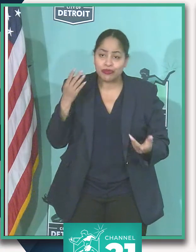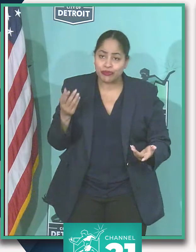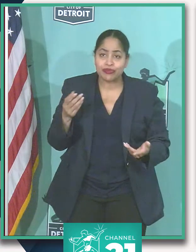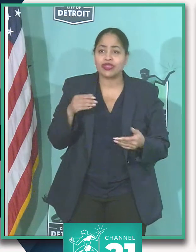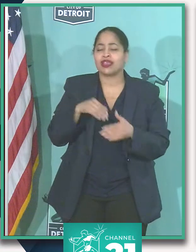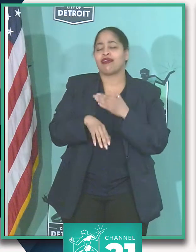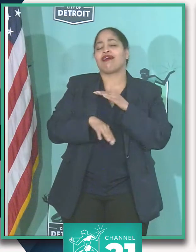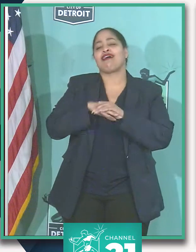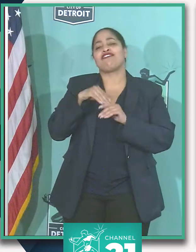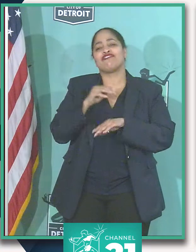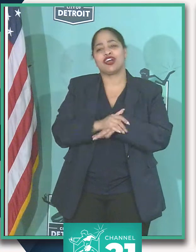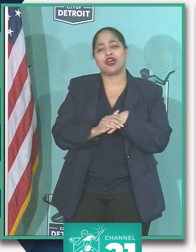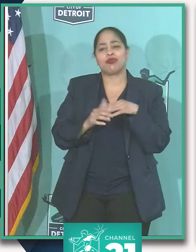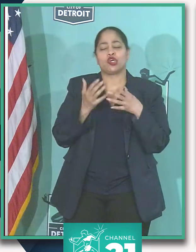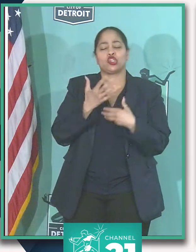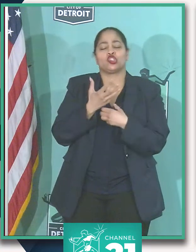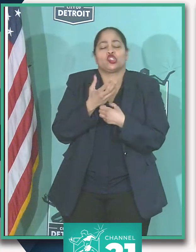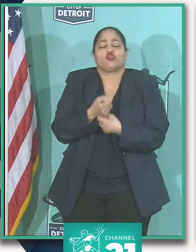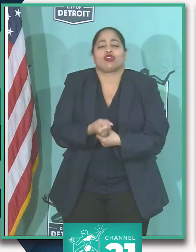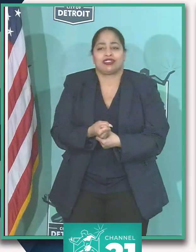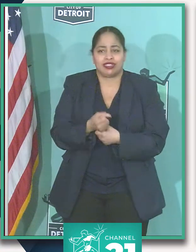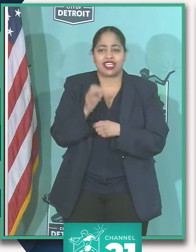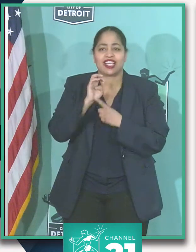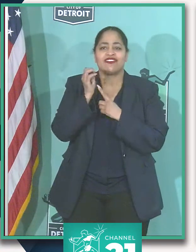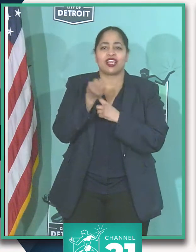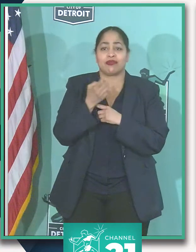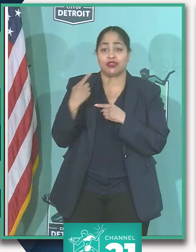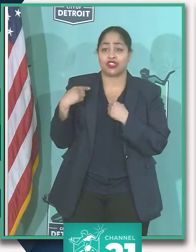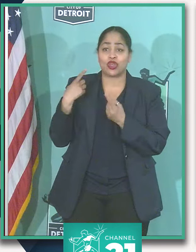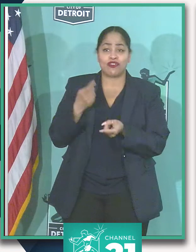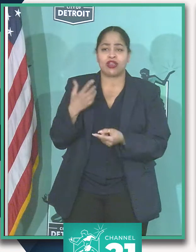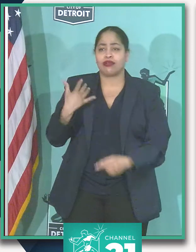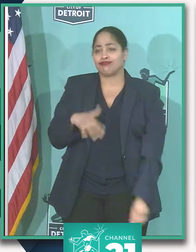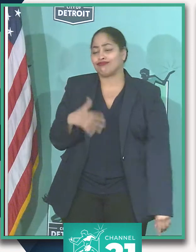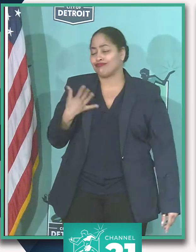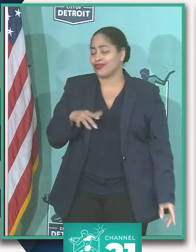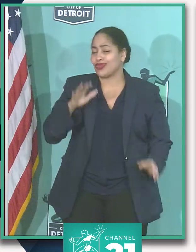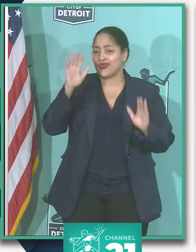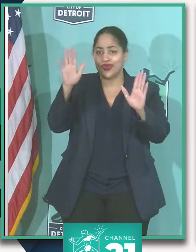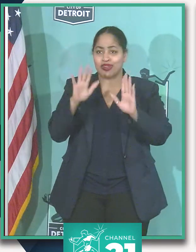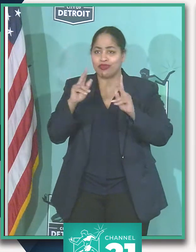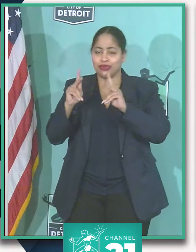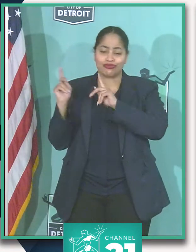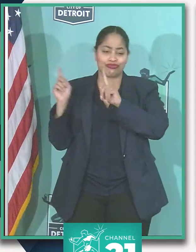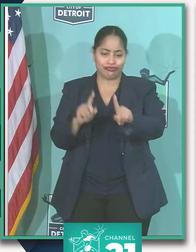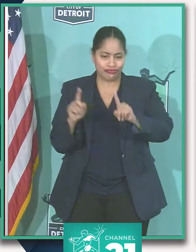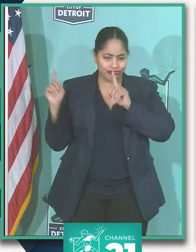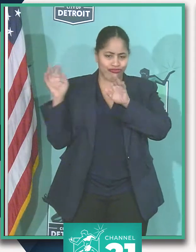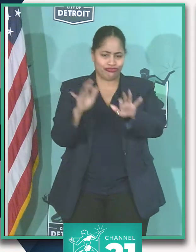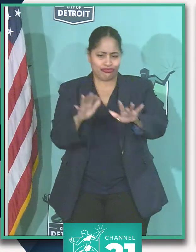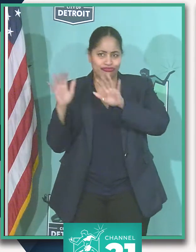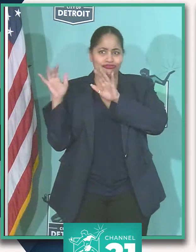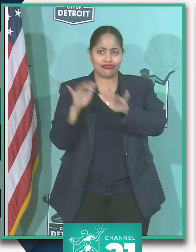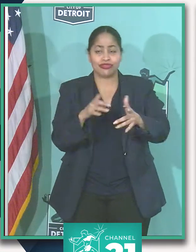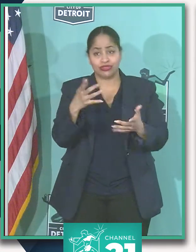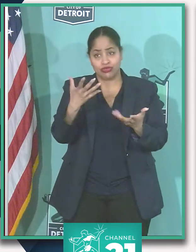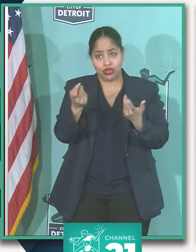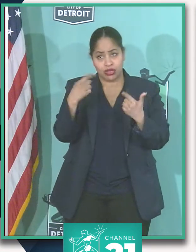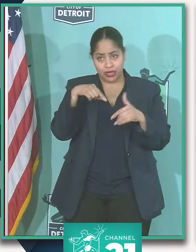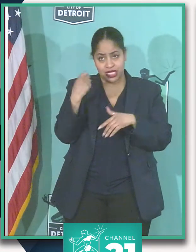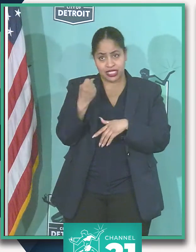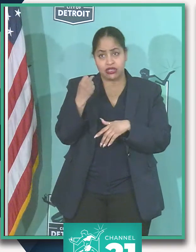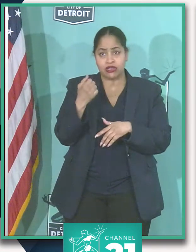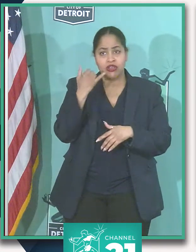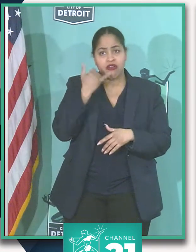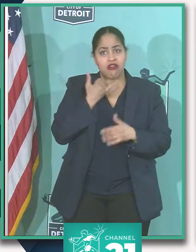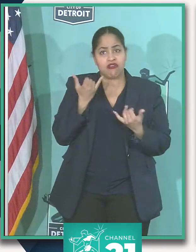a comfortable, trusting environment. So far, the turnout has been great. And if you are interested in coming this Saturday, you can call